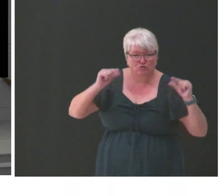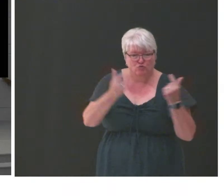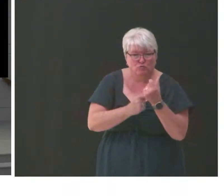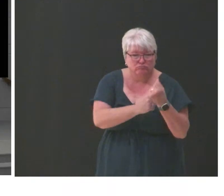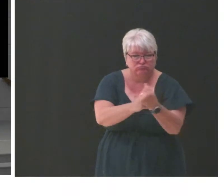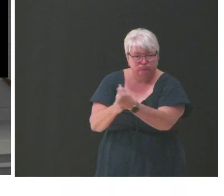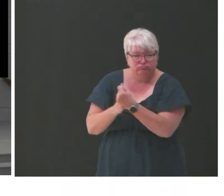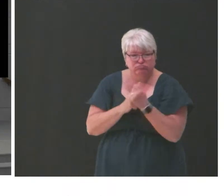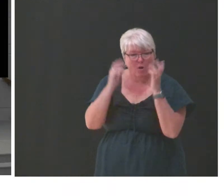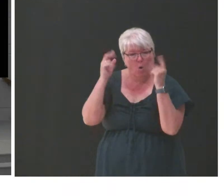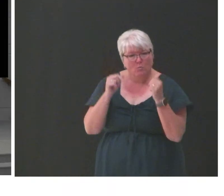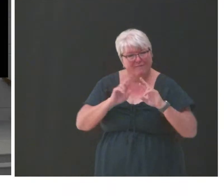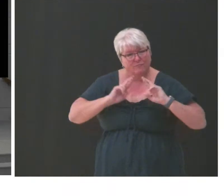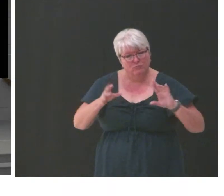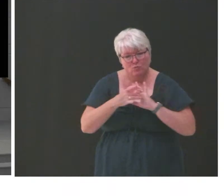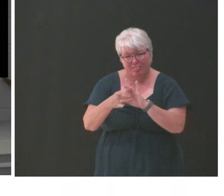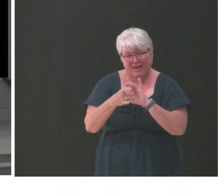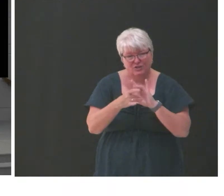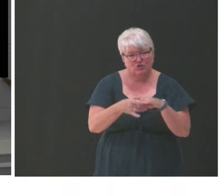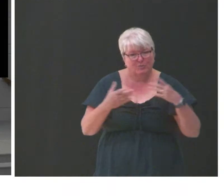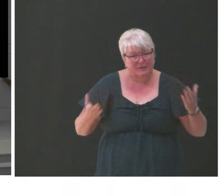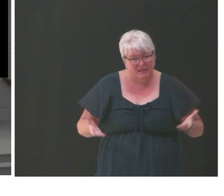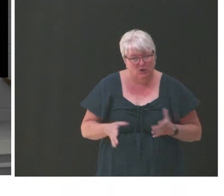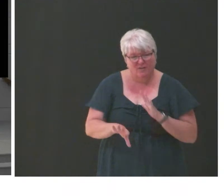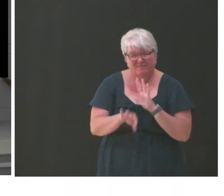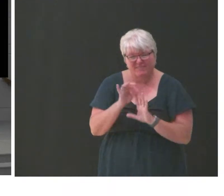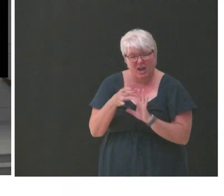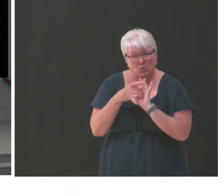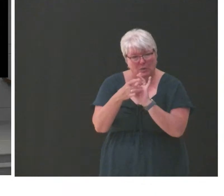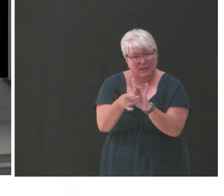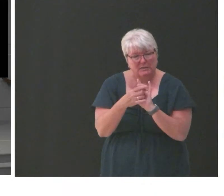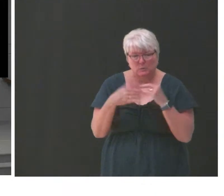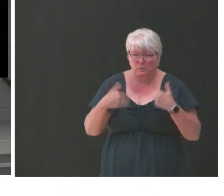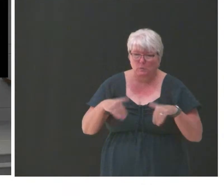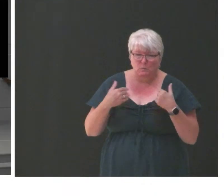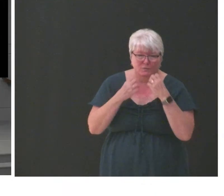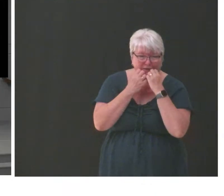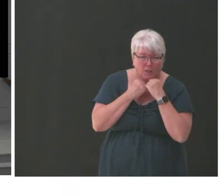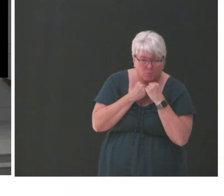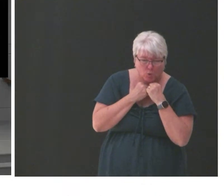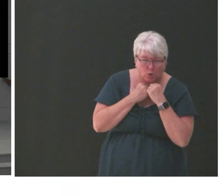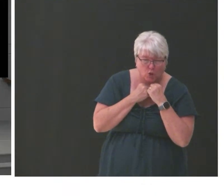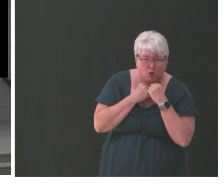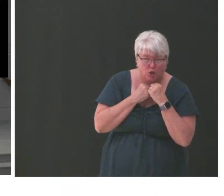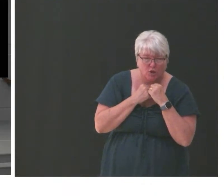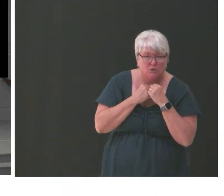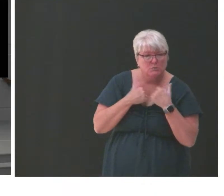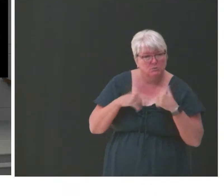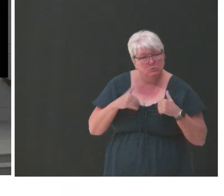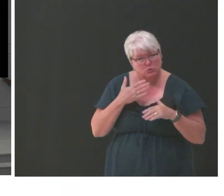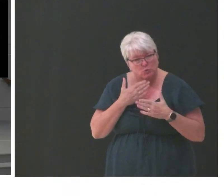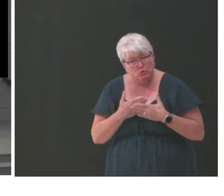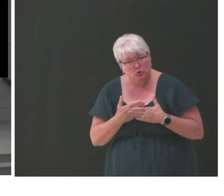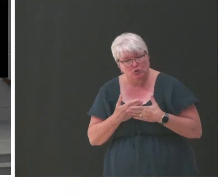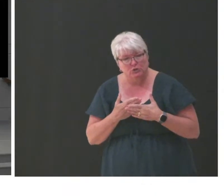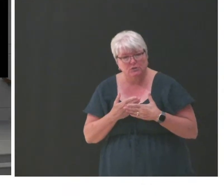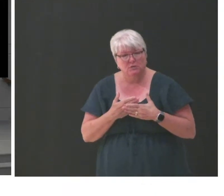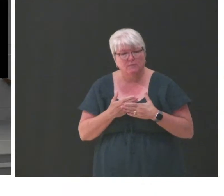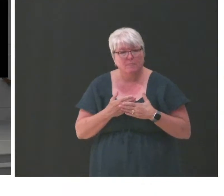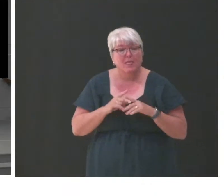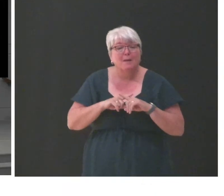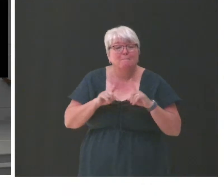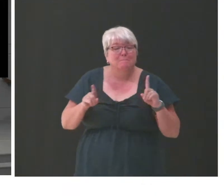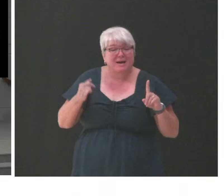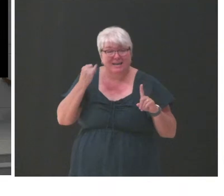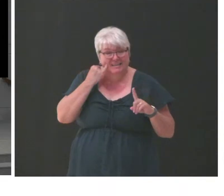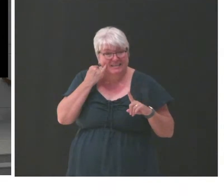have relationship here, and if you don't, I hope you find it here because it is so valuable, and it is so good. But if